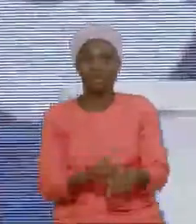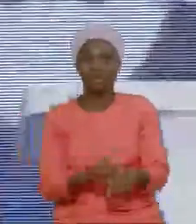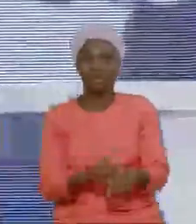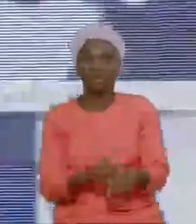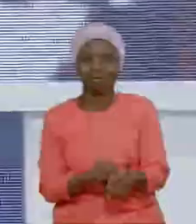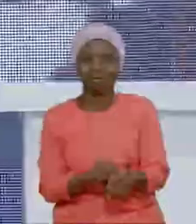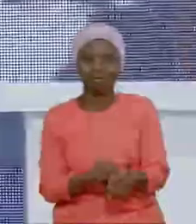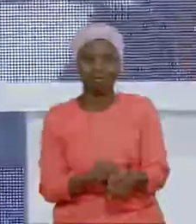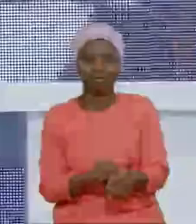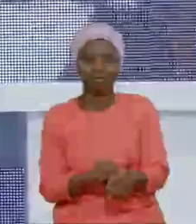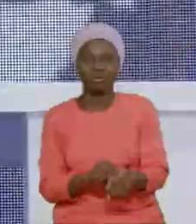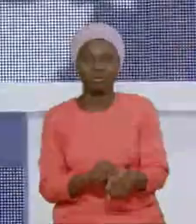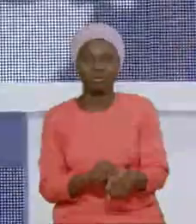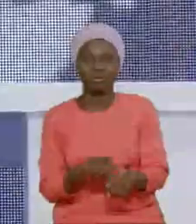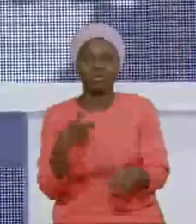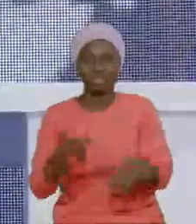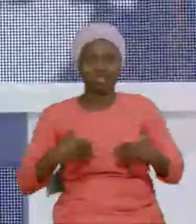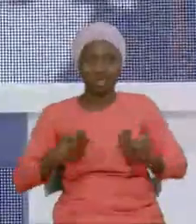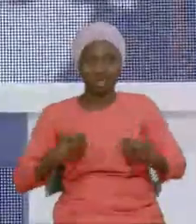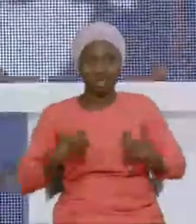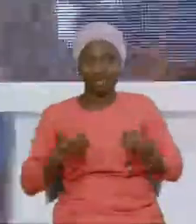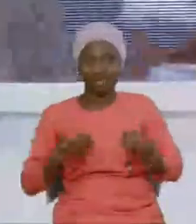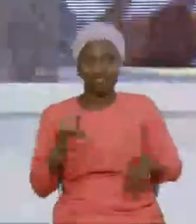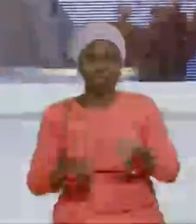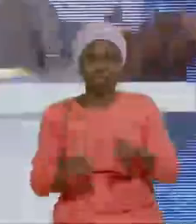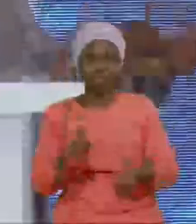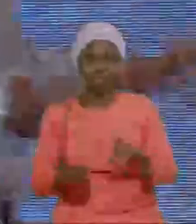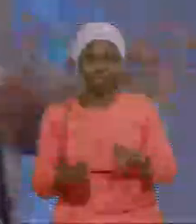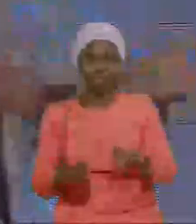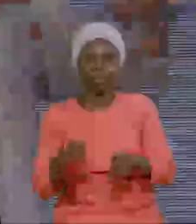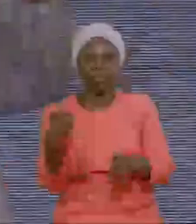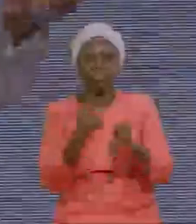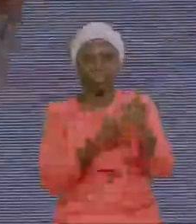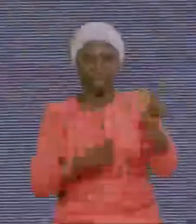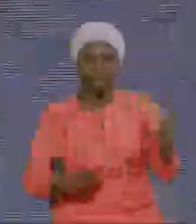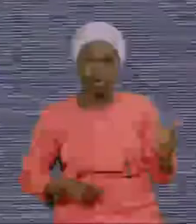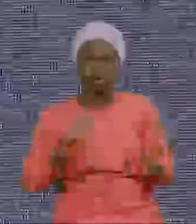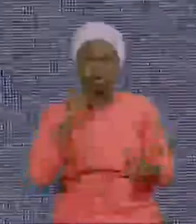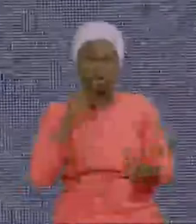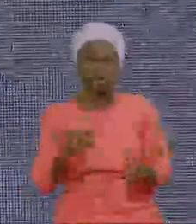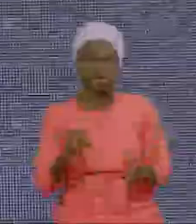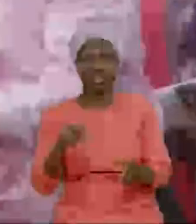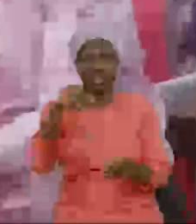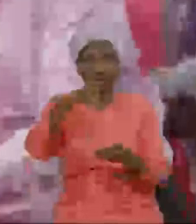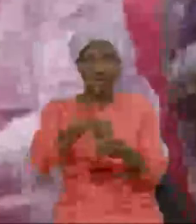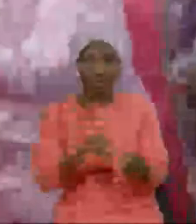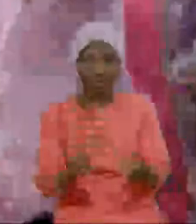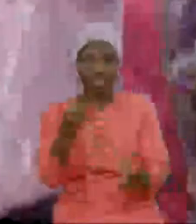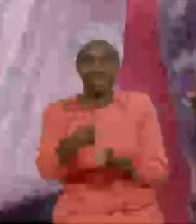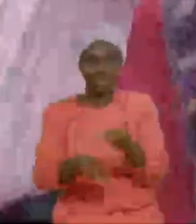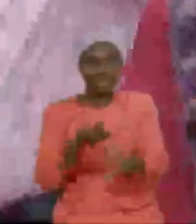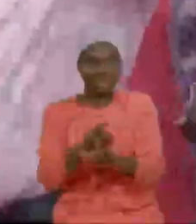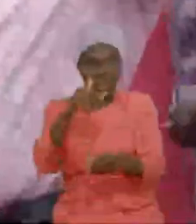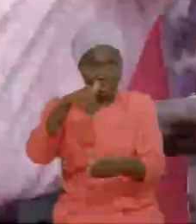endroit, dans toute nation. The young people. Les jeunes. The Lord is putting the world in your hand. Le Seigneur